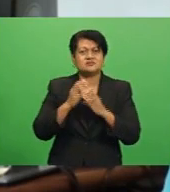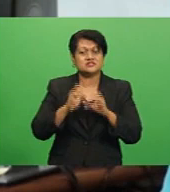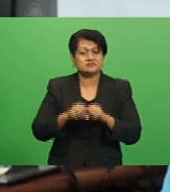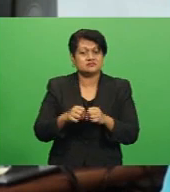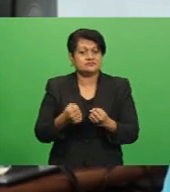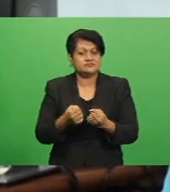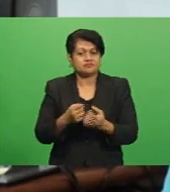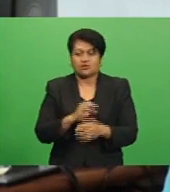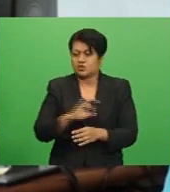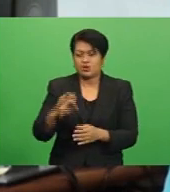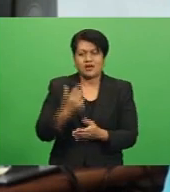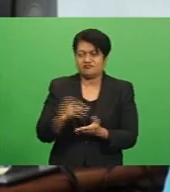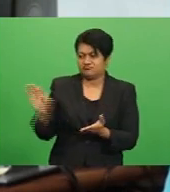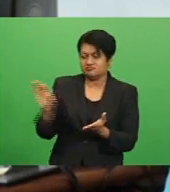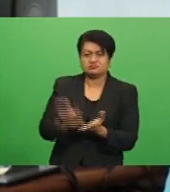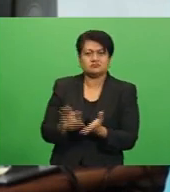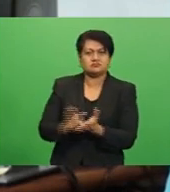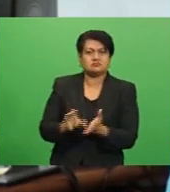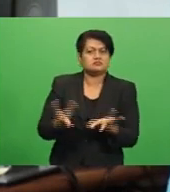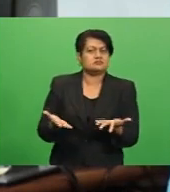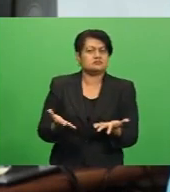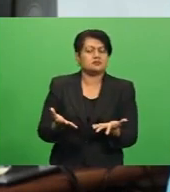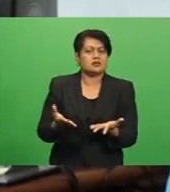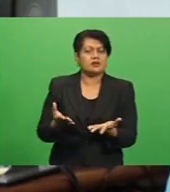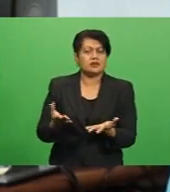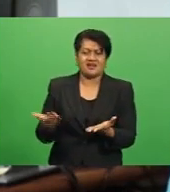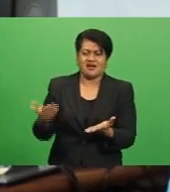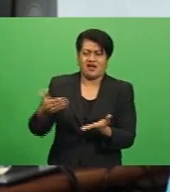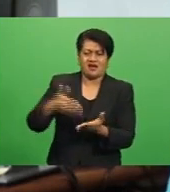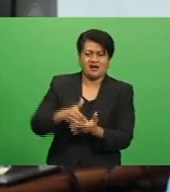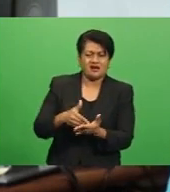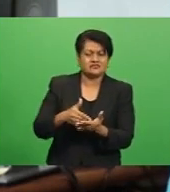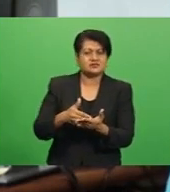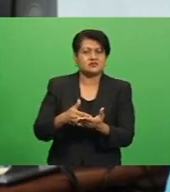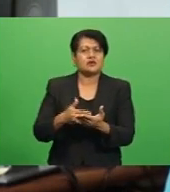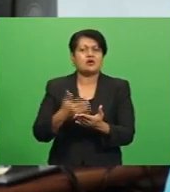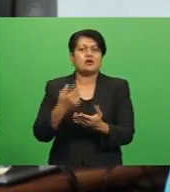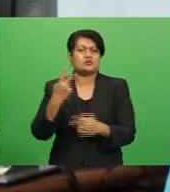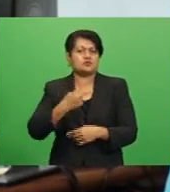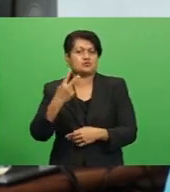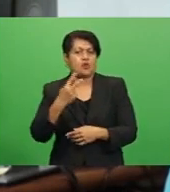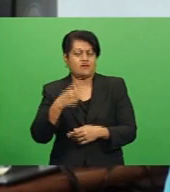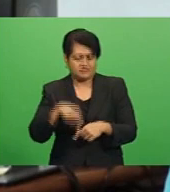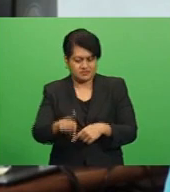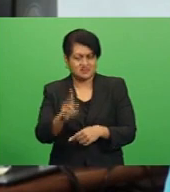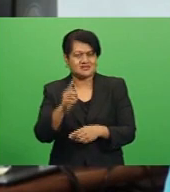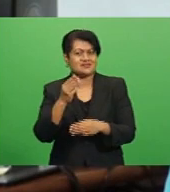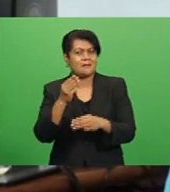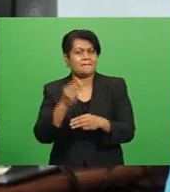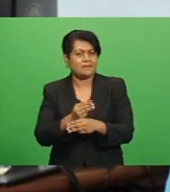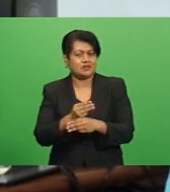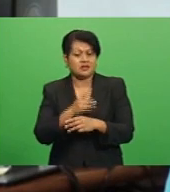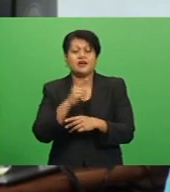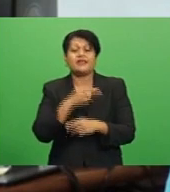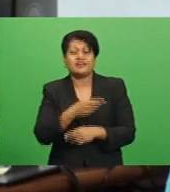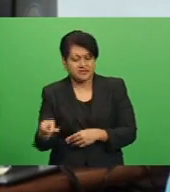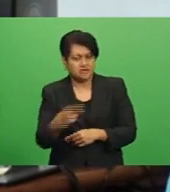still don't have bitumen at the moment, and it arrives on 12th of this month when we can restart